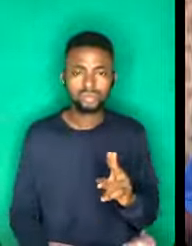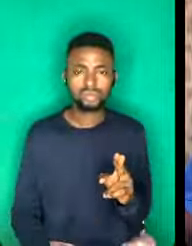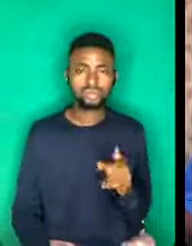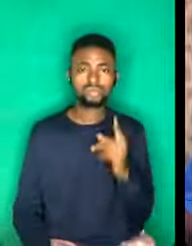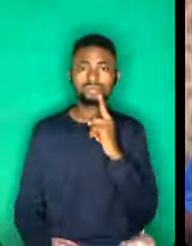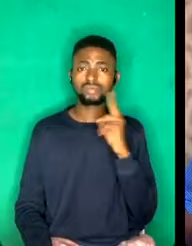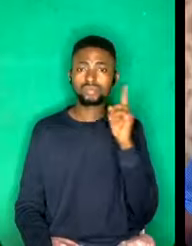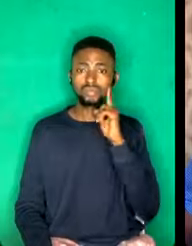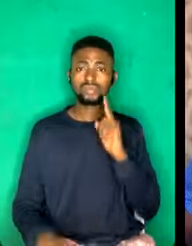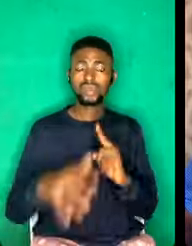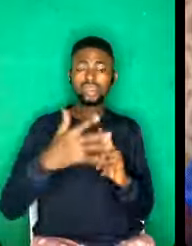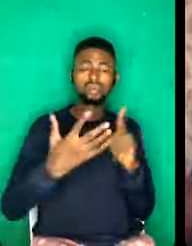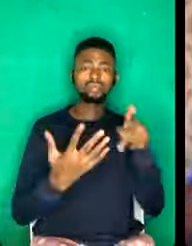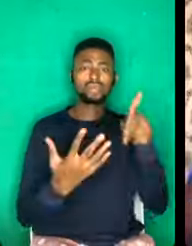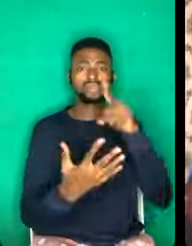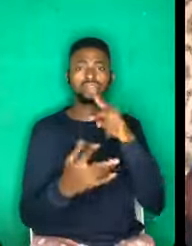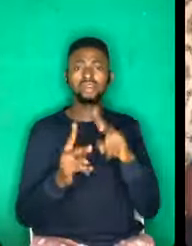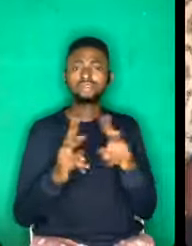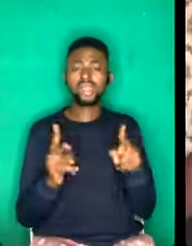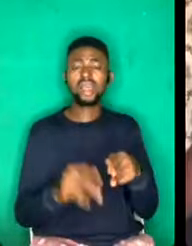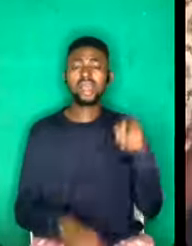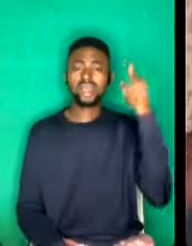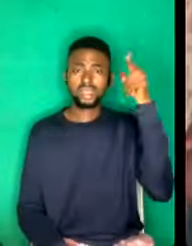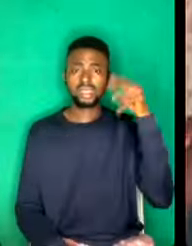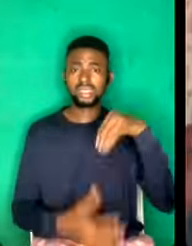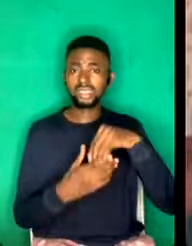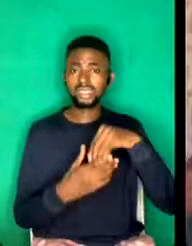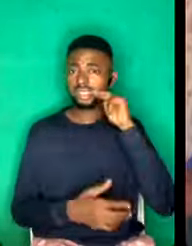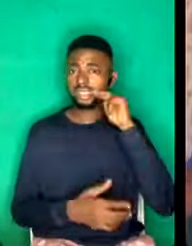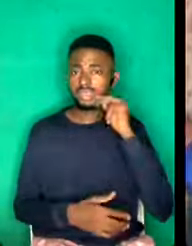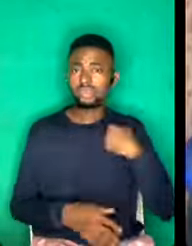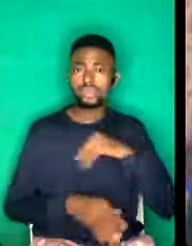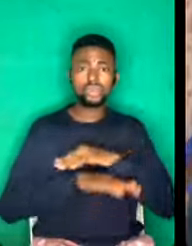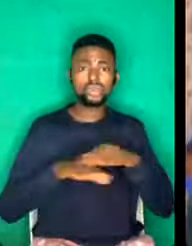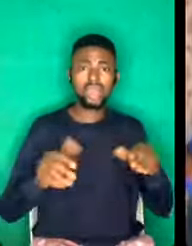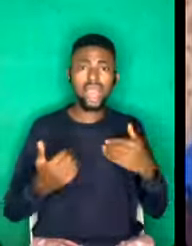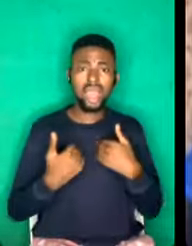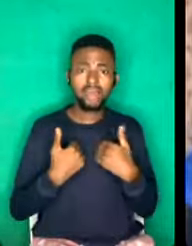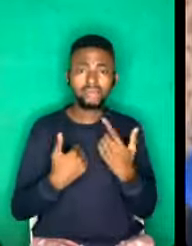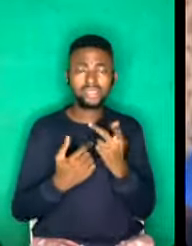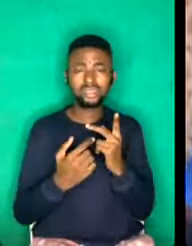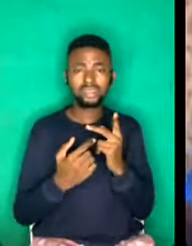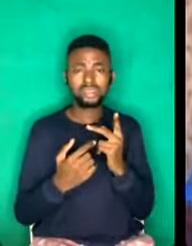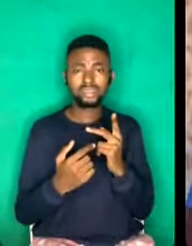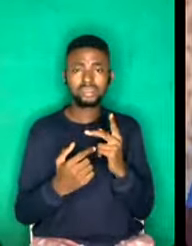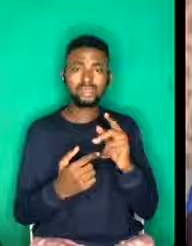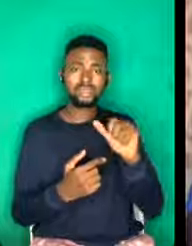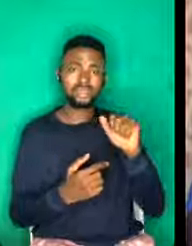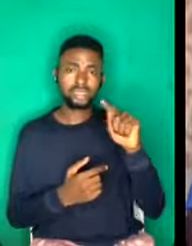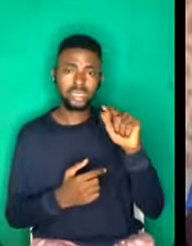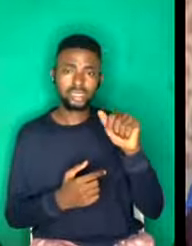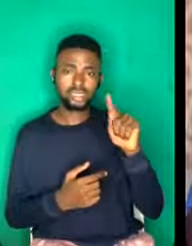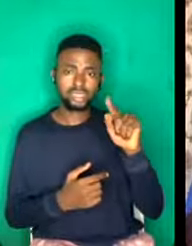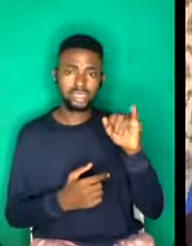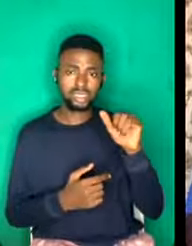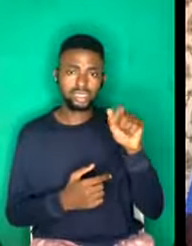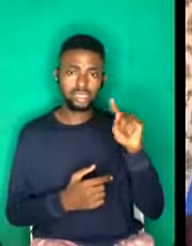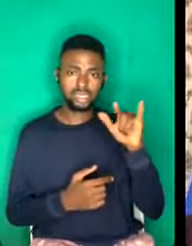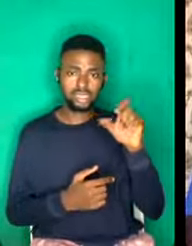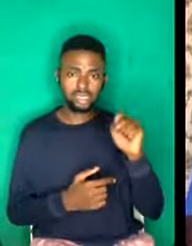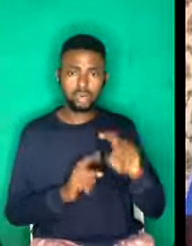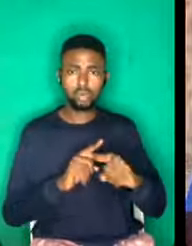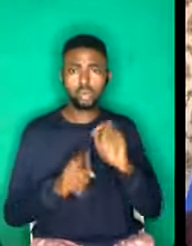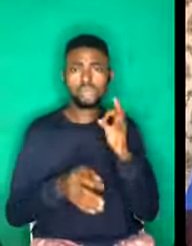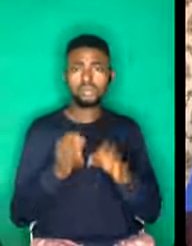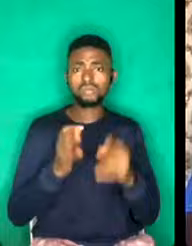very high. It's very high in Nigeria. We don't have a particular one, but if you really look at it, taking into